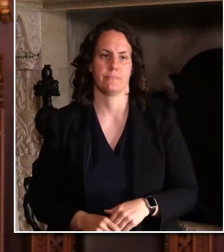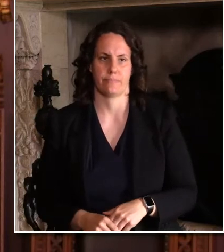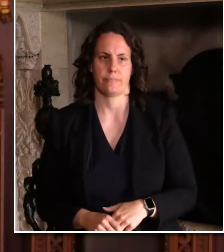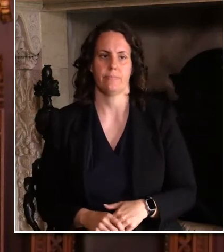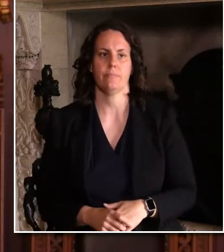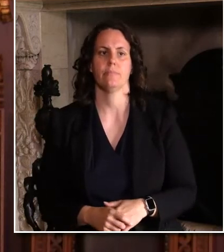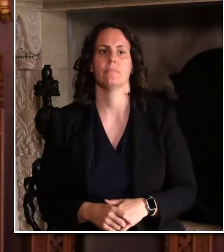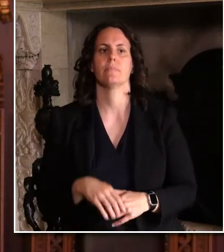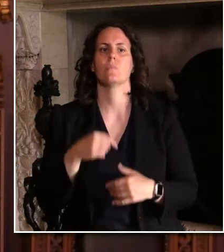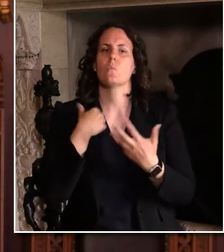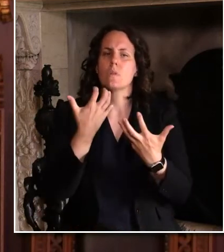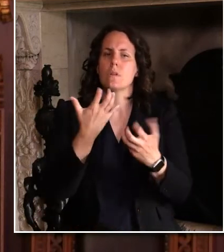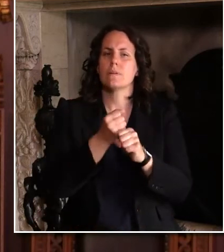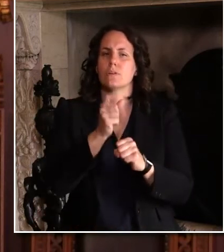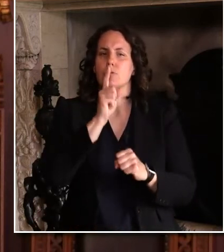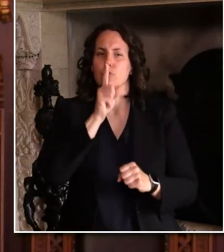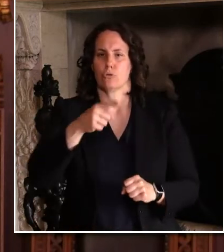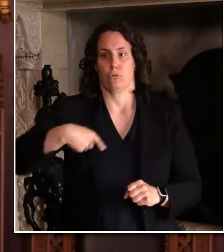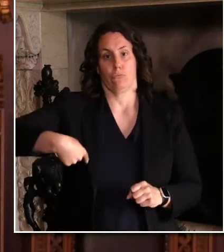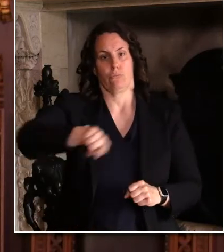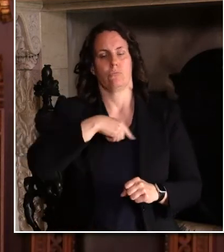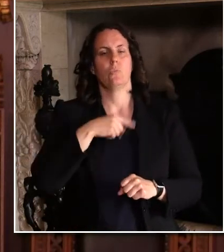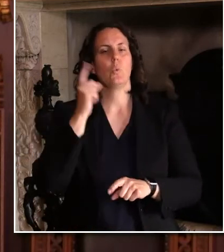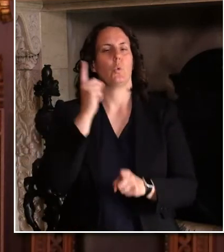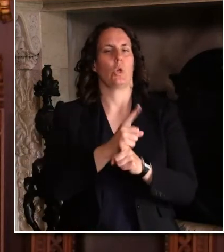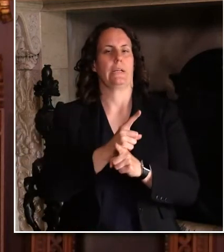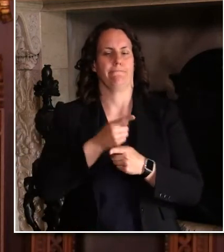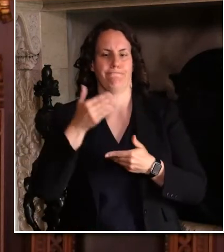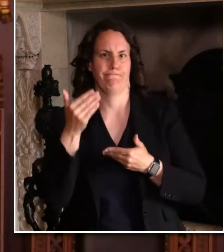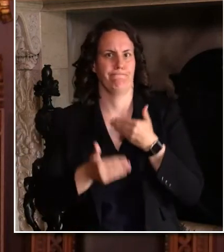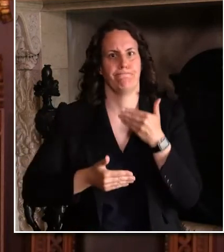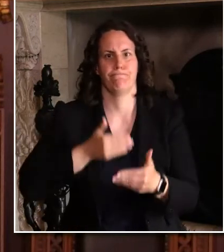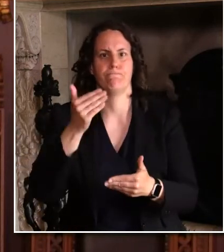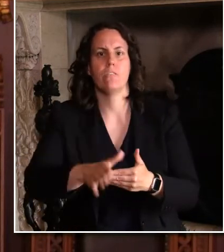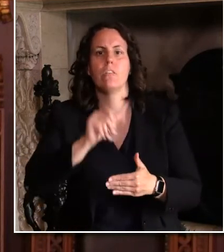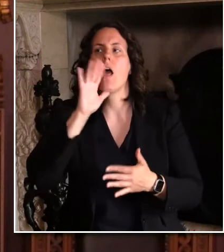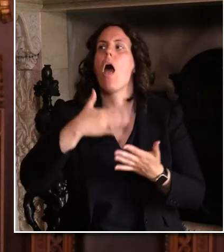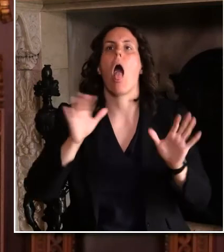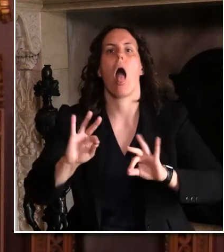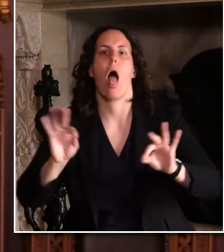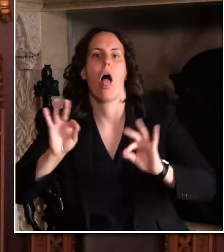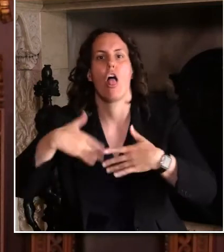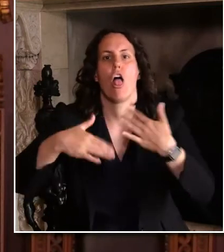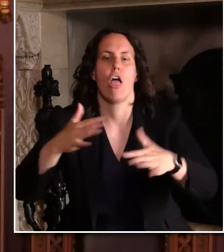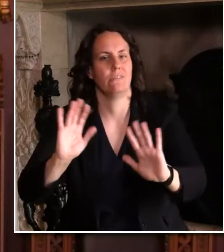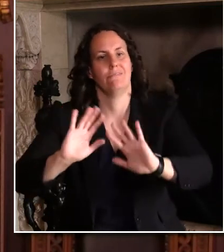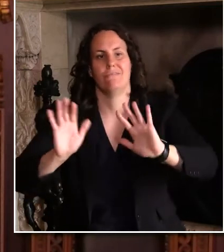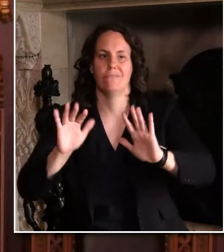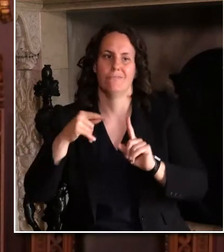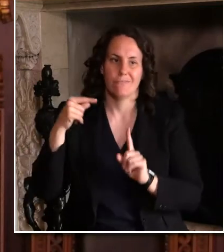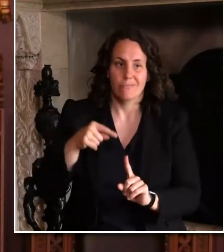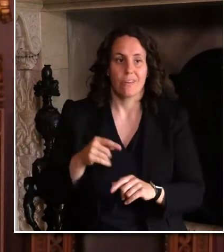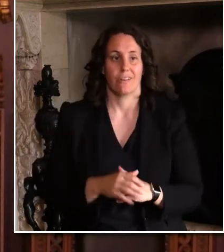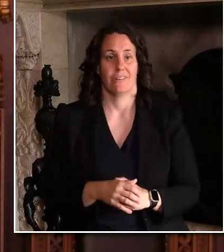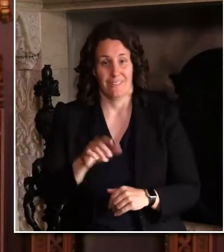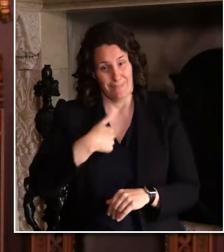we do the right thing. But I think as a grandparent and former teacher,